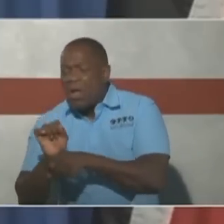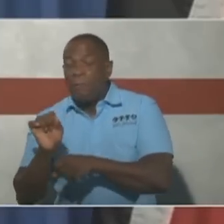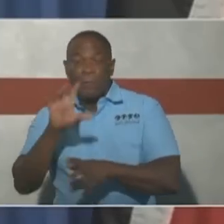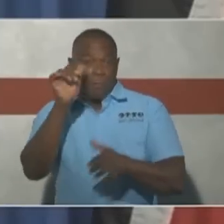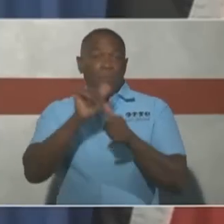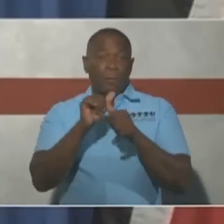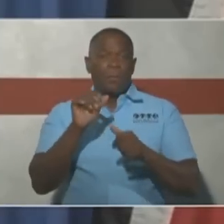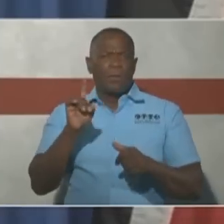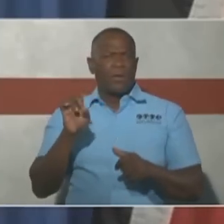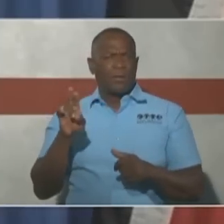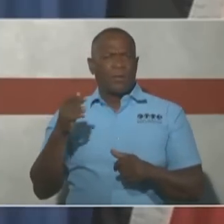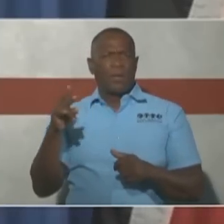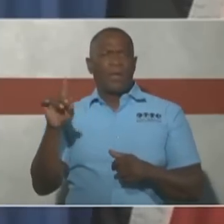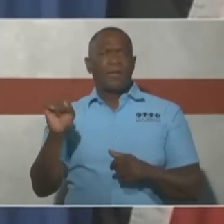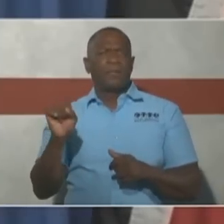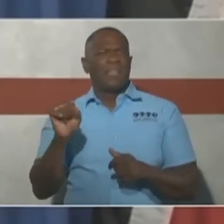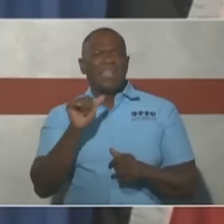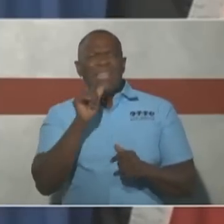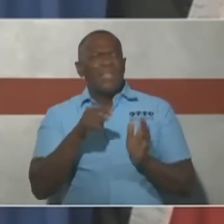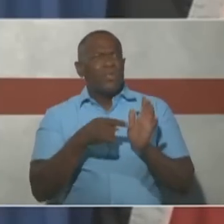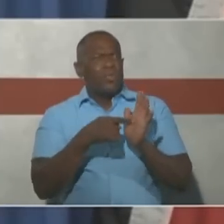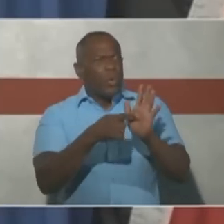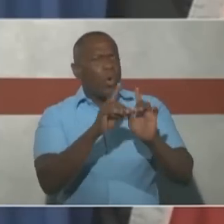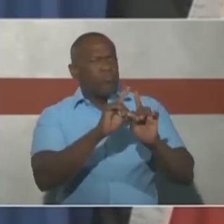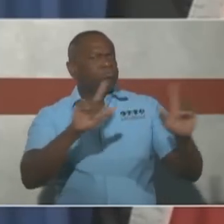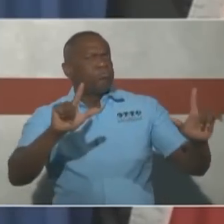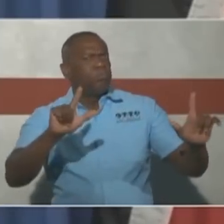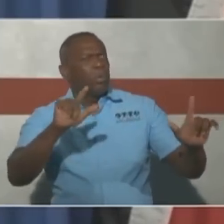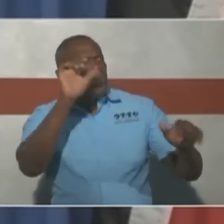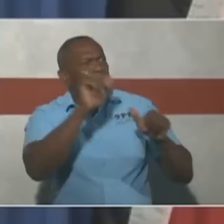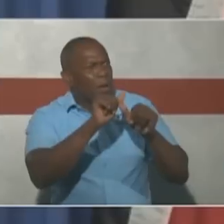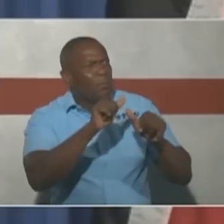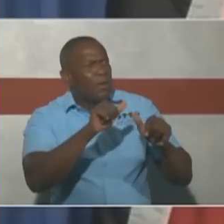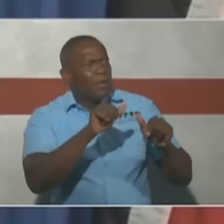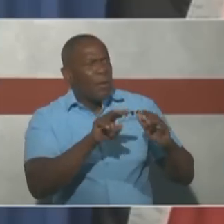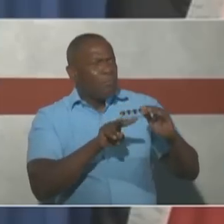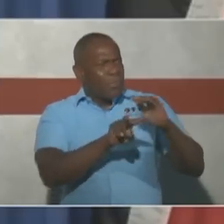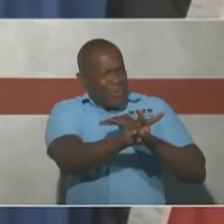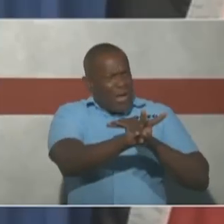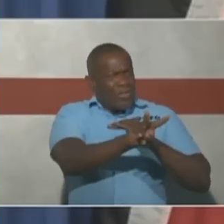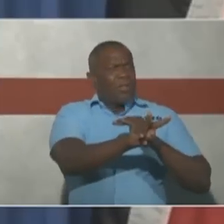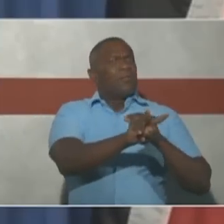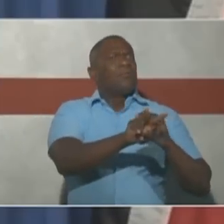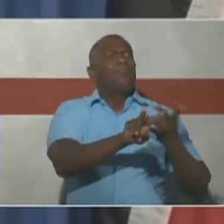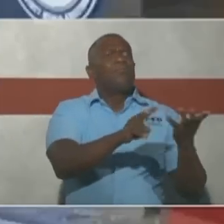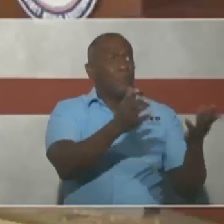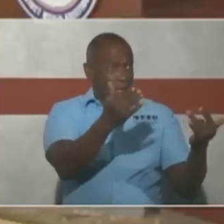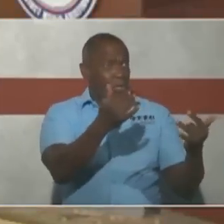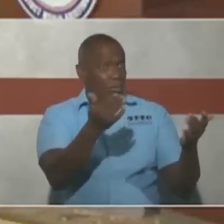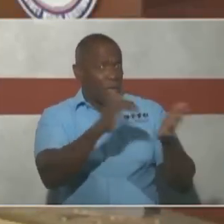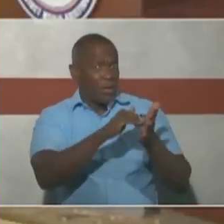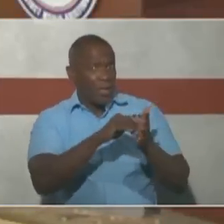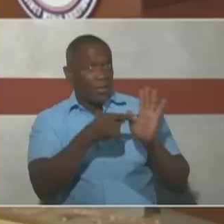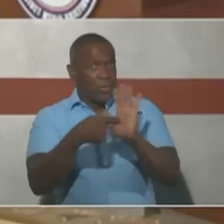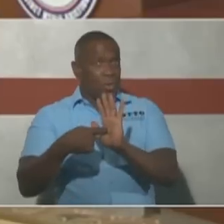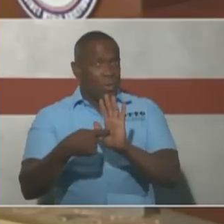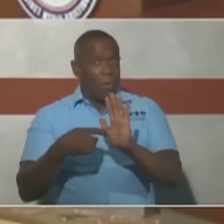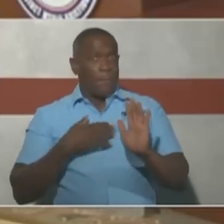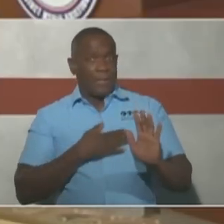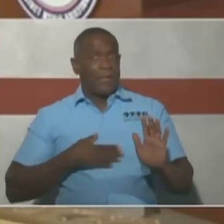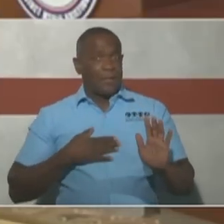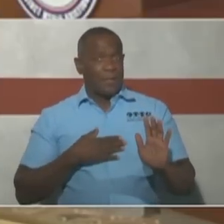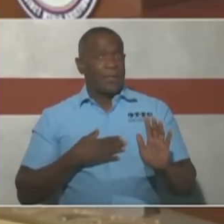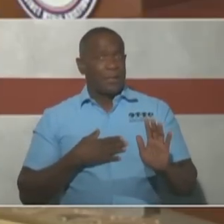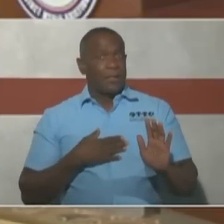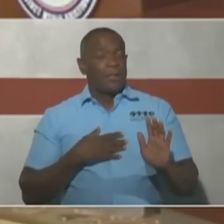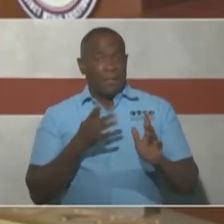veritable laboratory. And in entering the fourth year, we can look back with some confidence at what worked